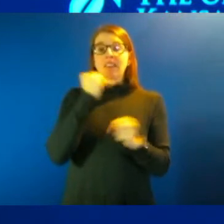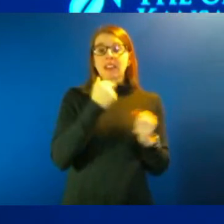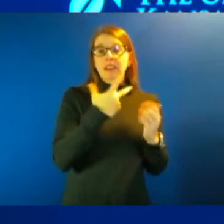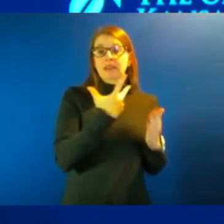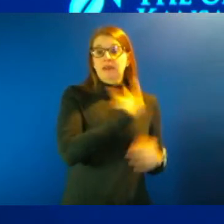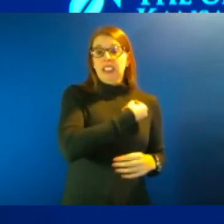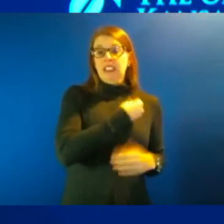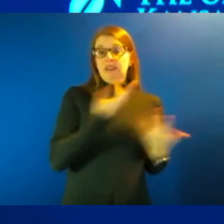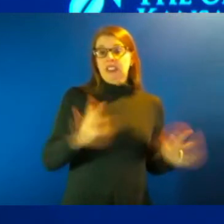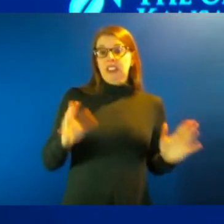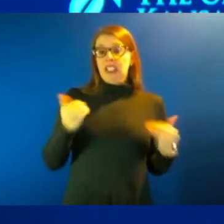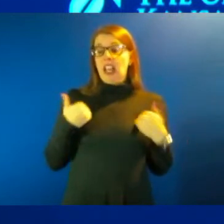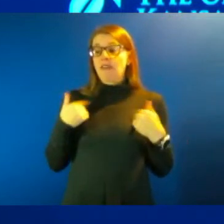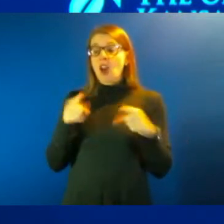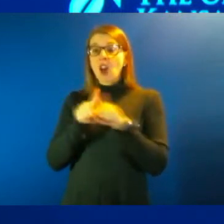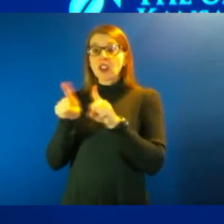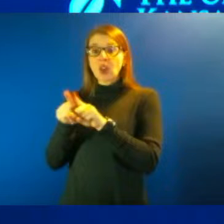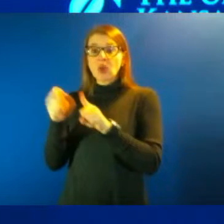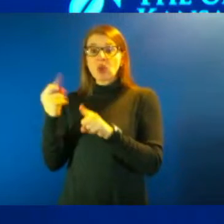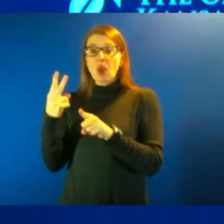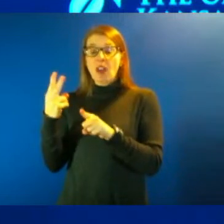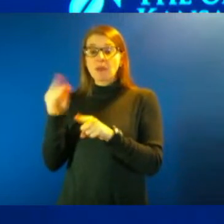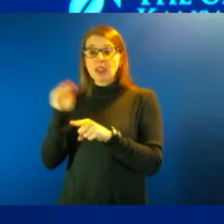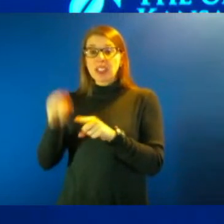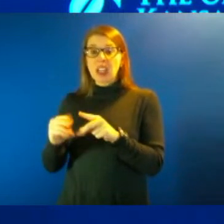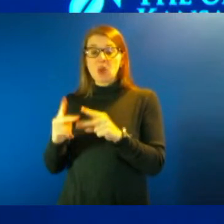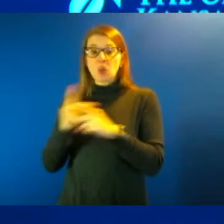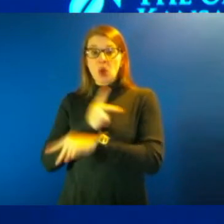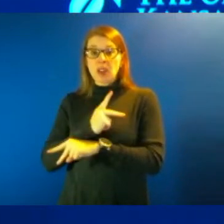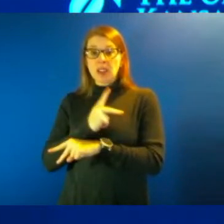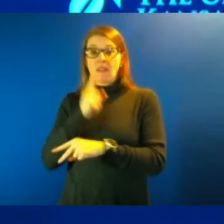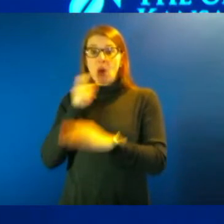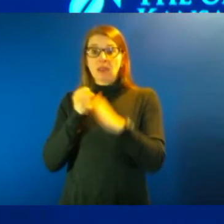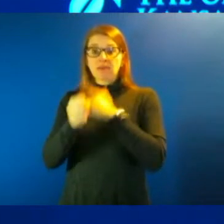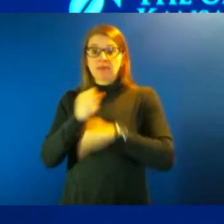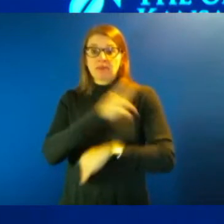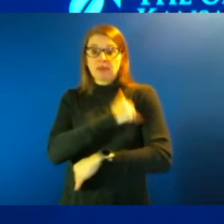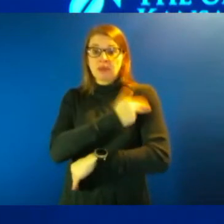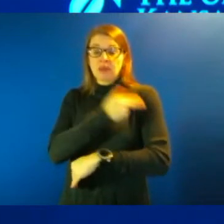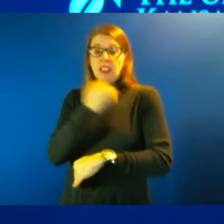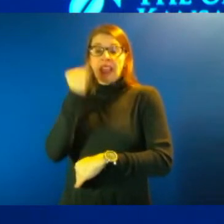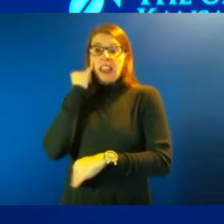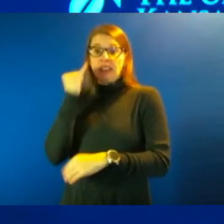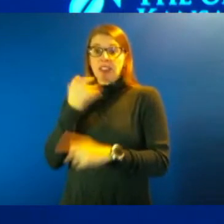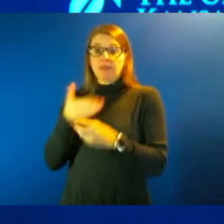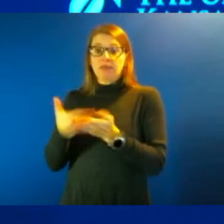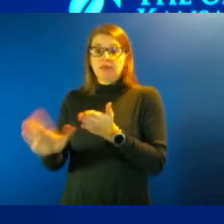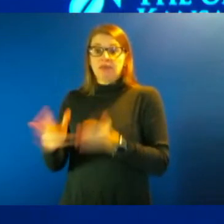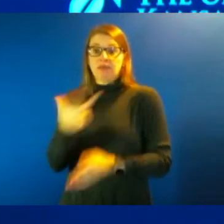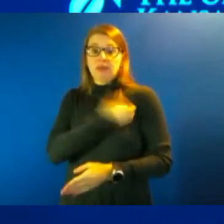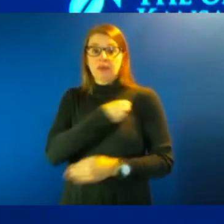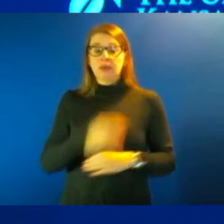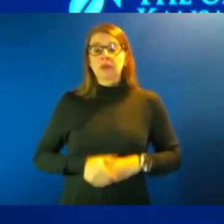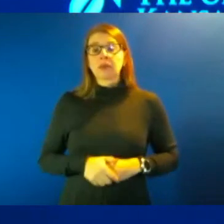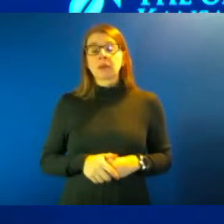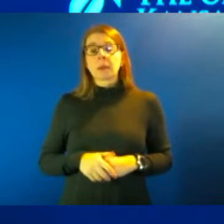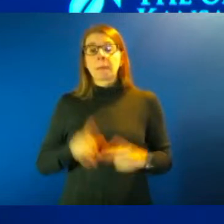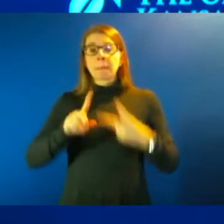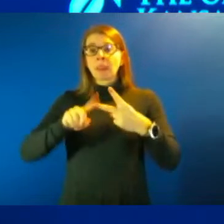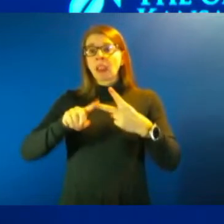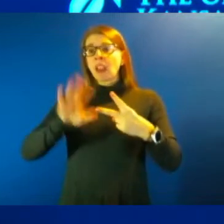unvaccinated. So, you know, it's a pandemic of the unvaccinated. There are still a lot of vaccinated people. And the second argument comes back, well, a lot of people have had